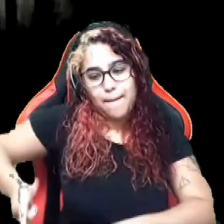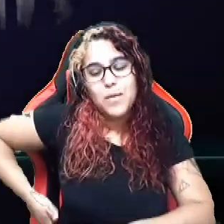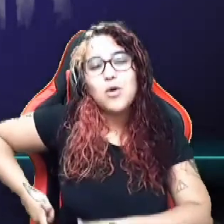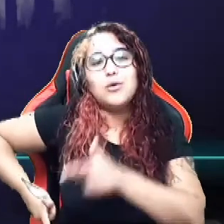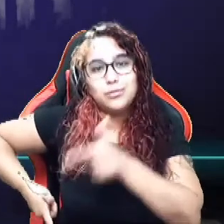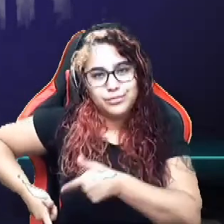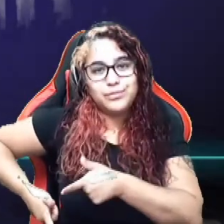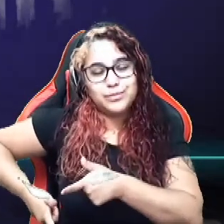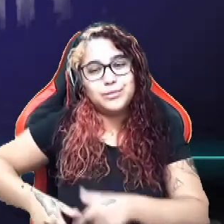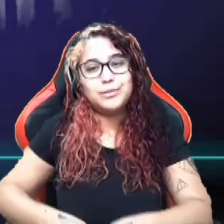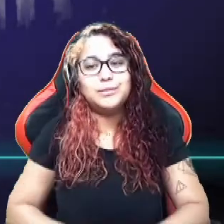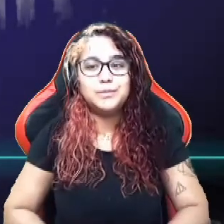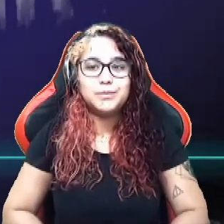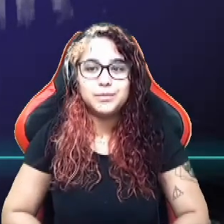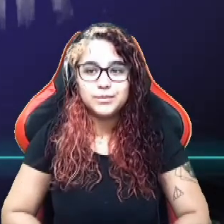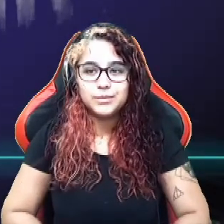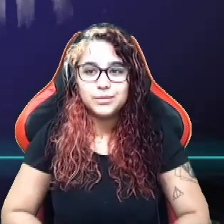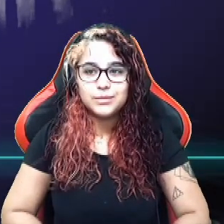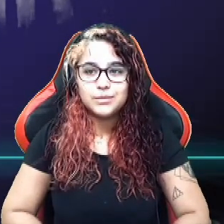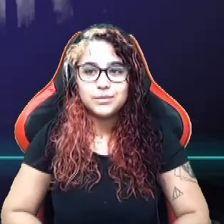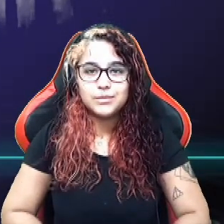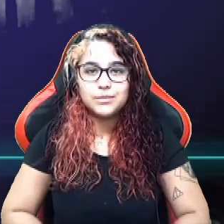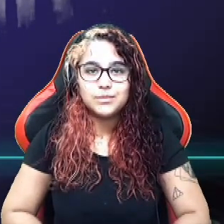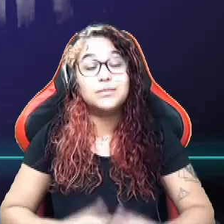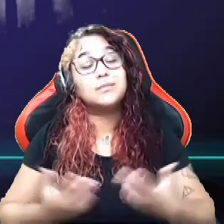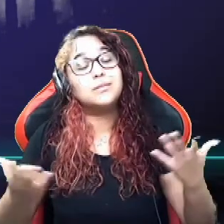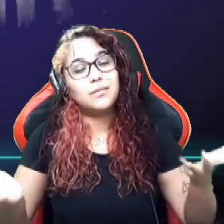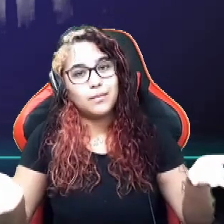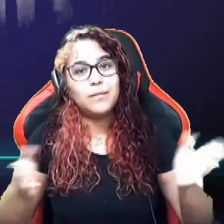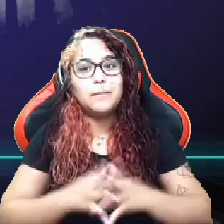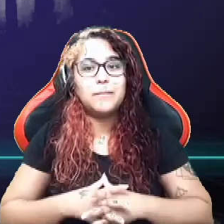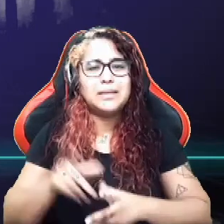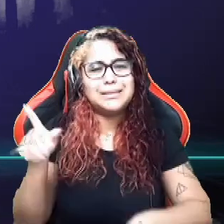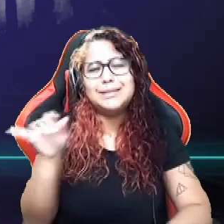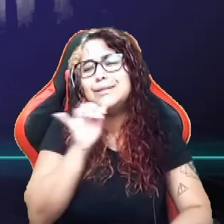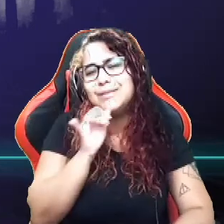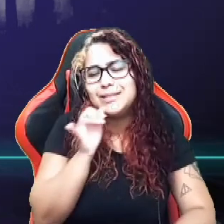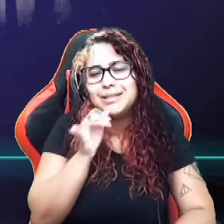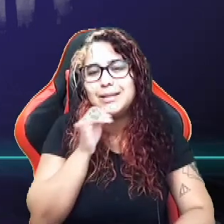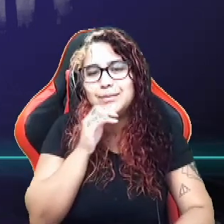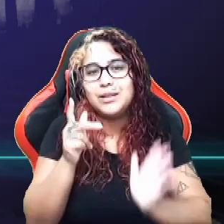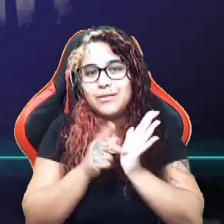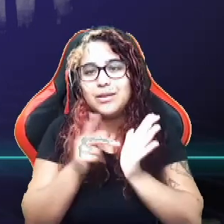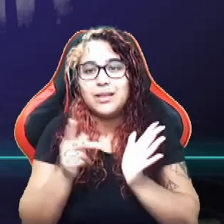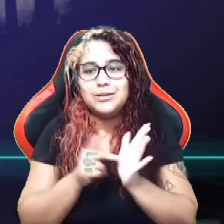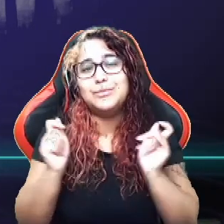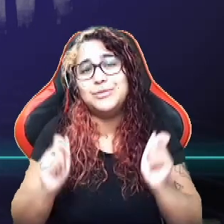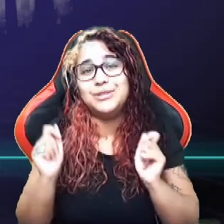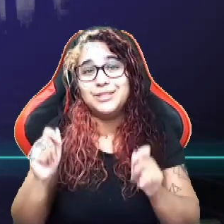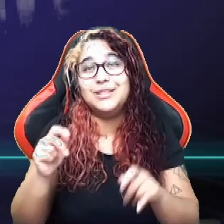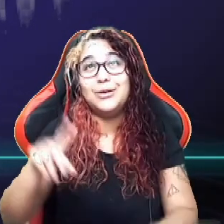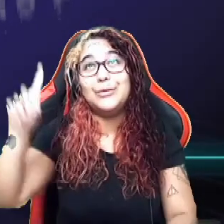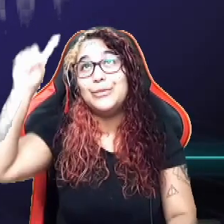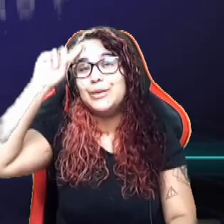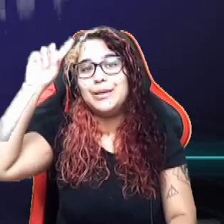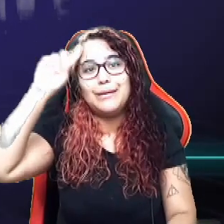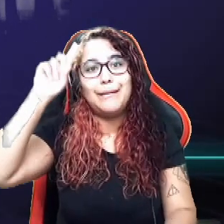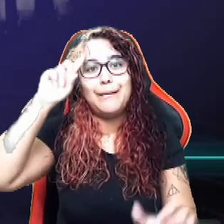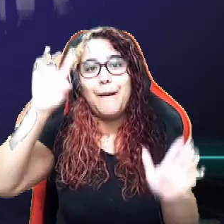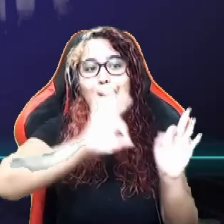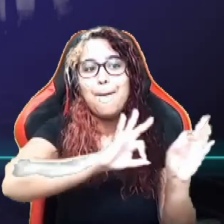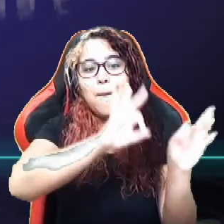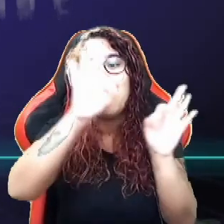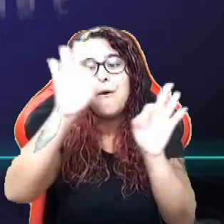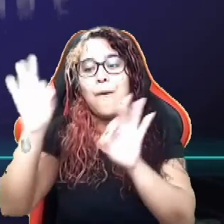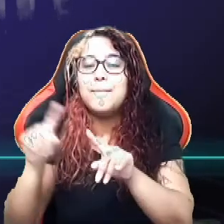my weapon faster than him. So always leave your weapon loaded. So these are just a couple of examples. We could spend all day